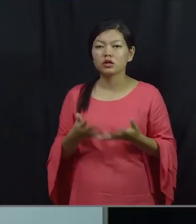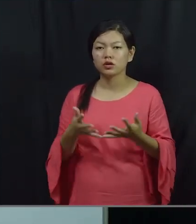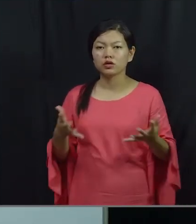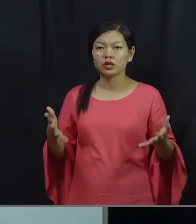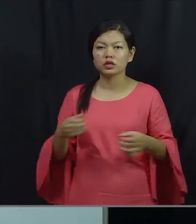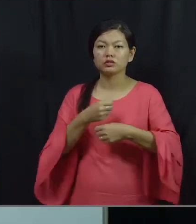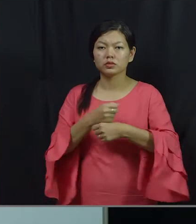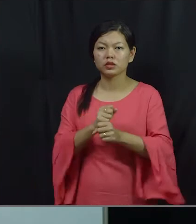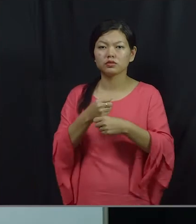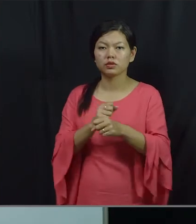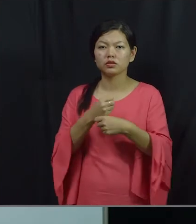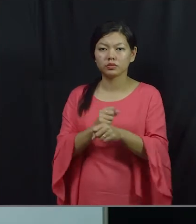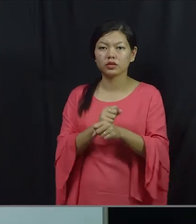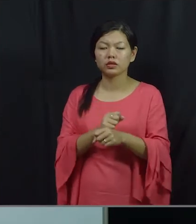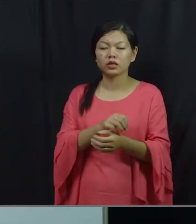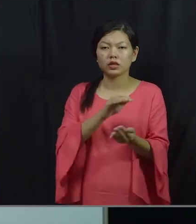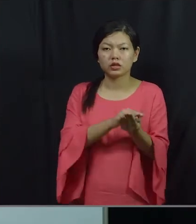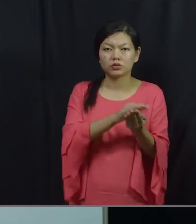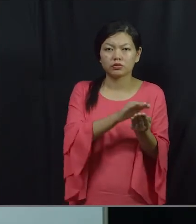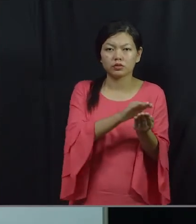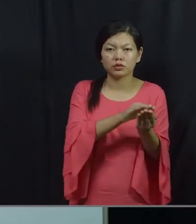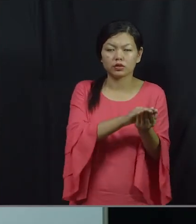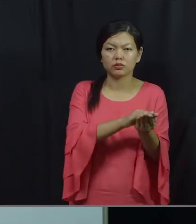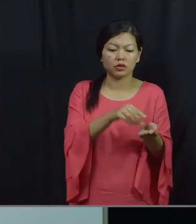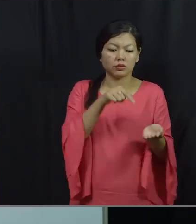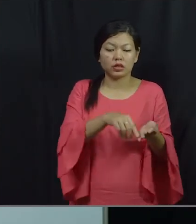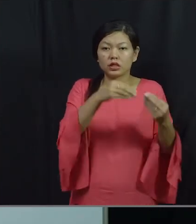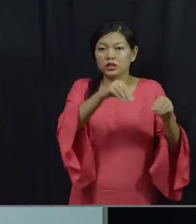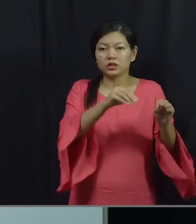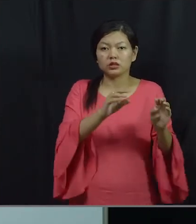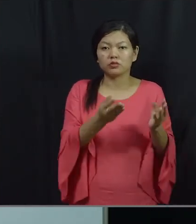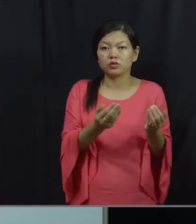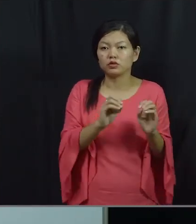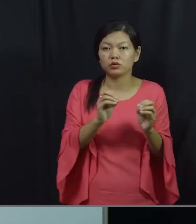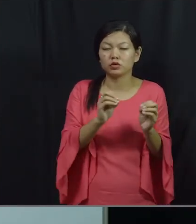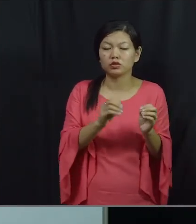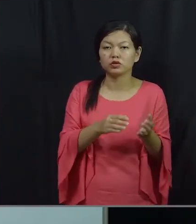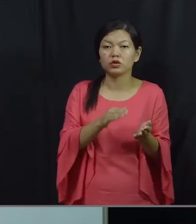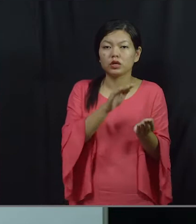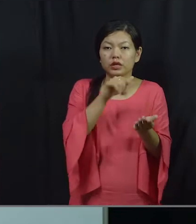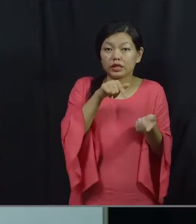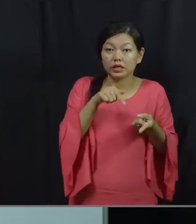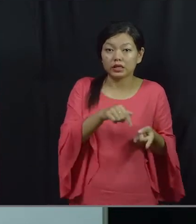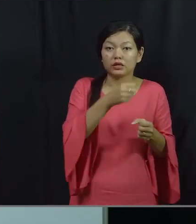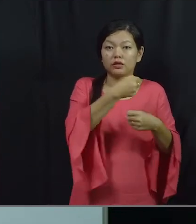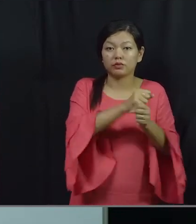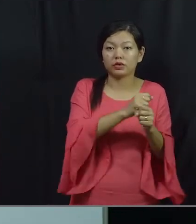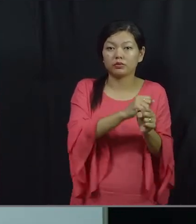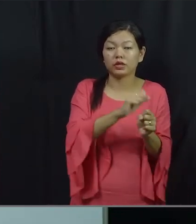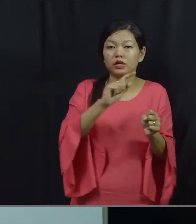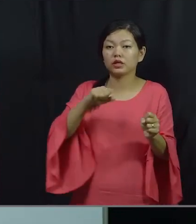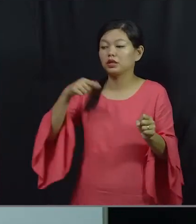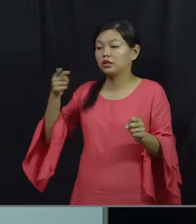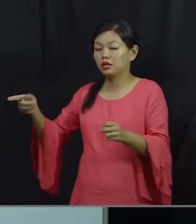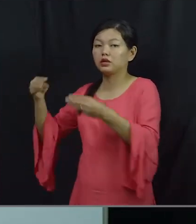will be able to reach the final consumption. Okay, so that is another big problem, isn't it? So that problem is being solved by